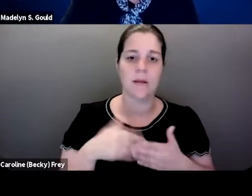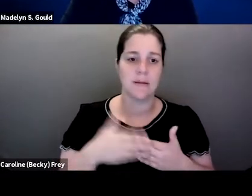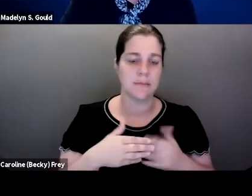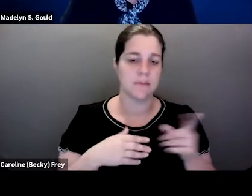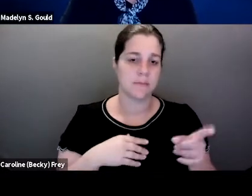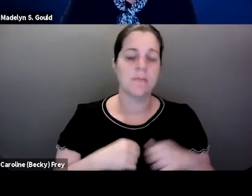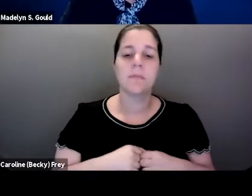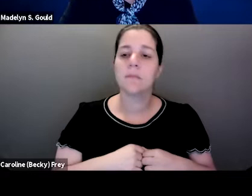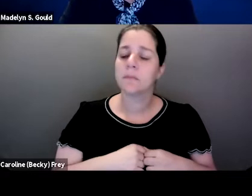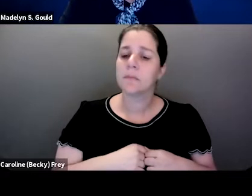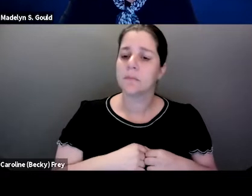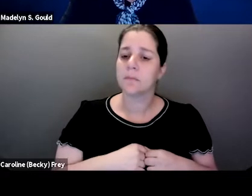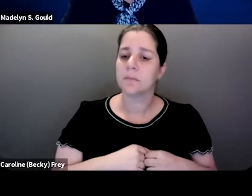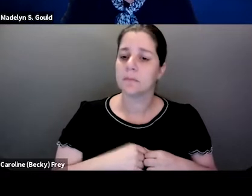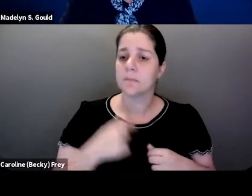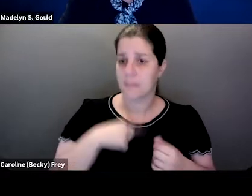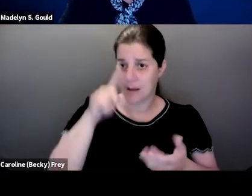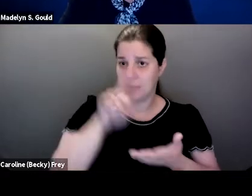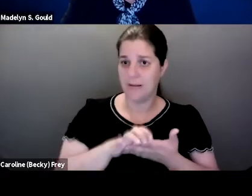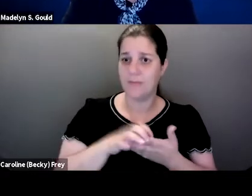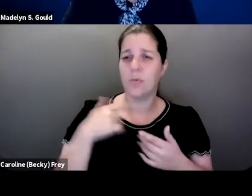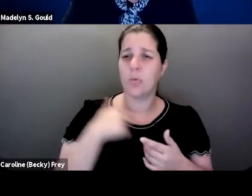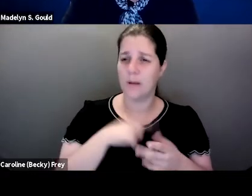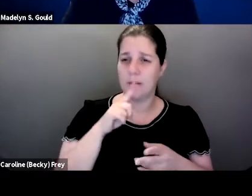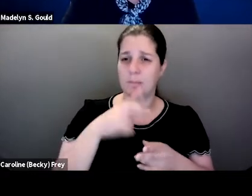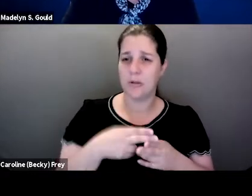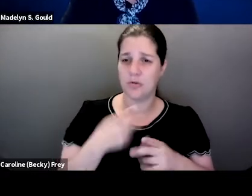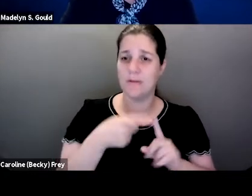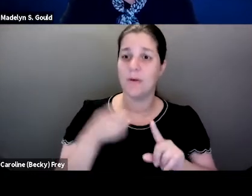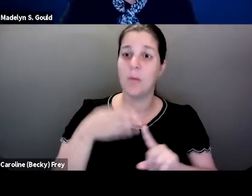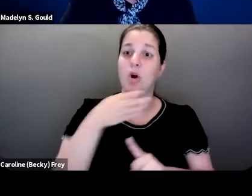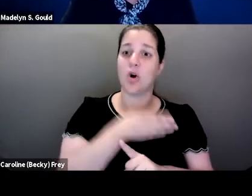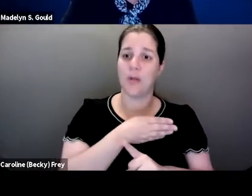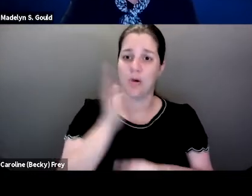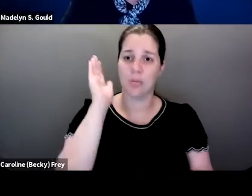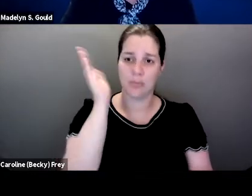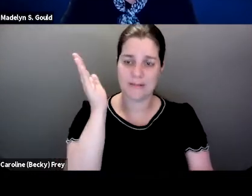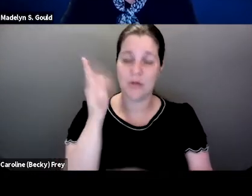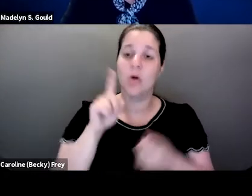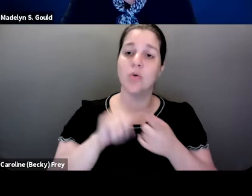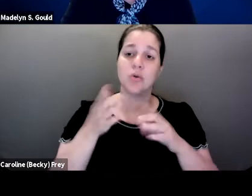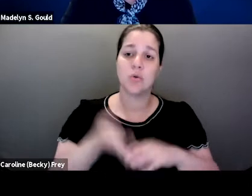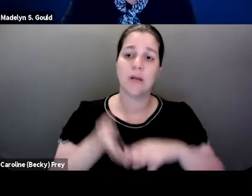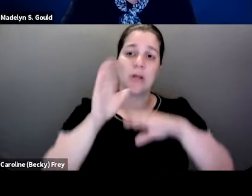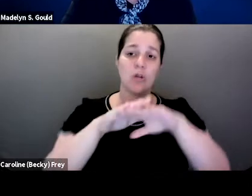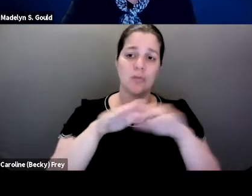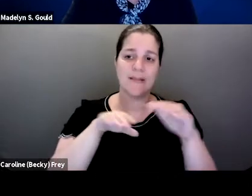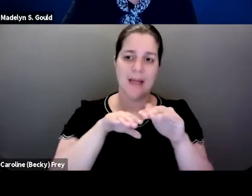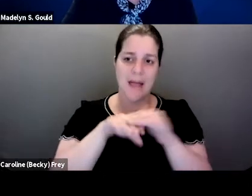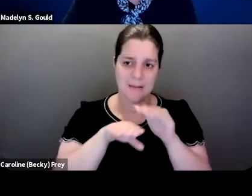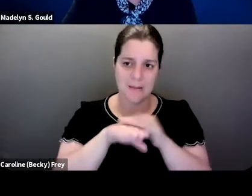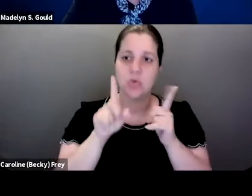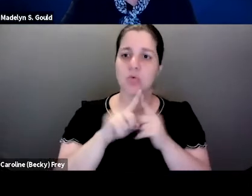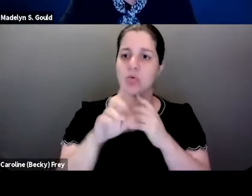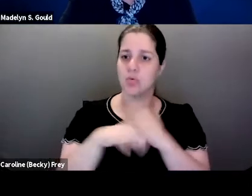And so I think we were mentioning in earlier presentations that to increase access to